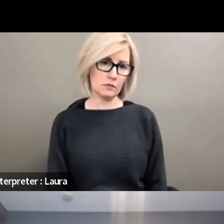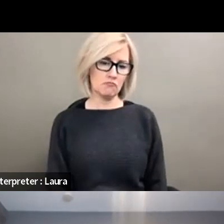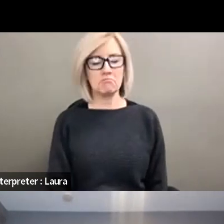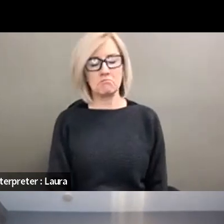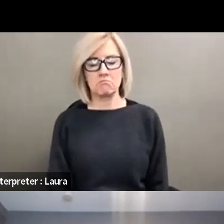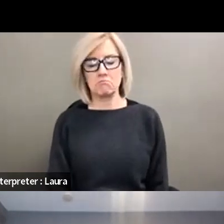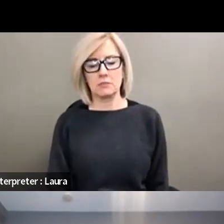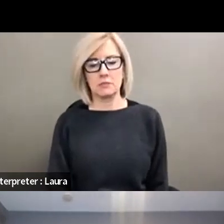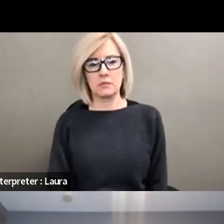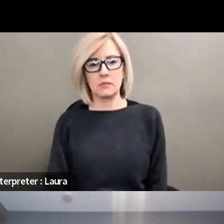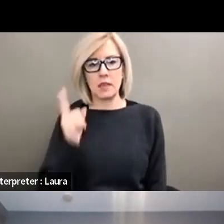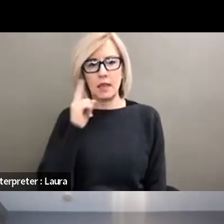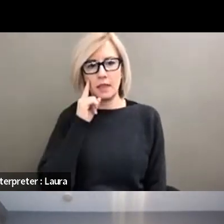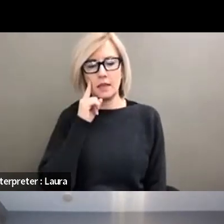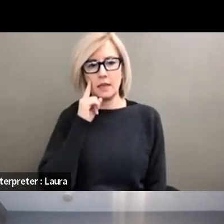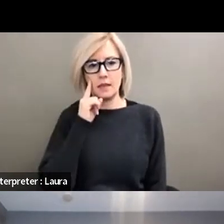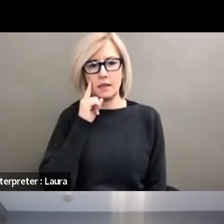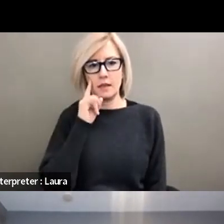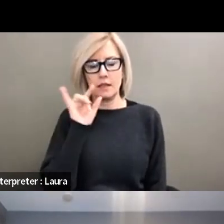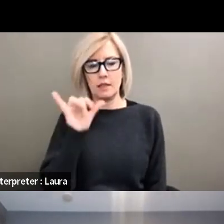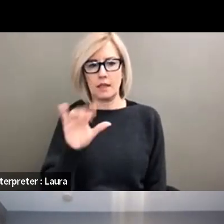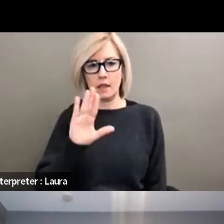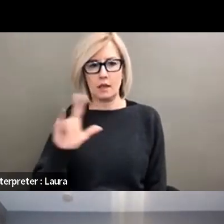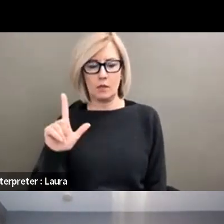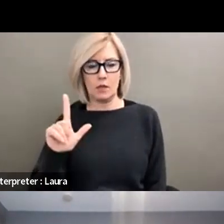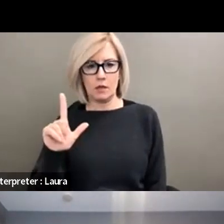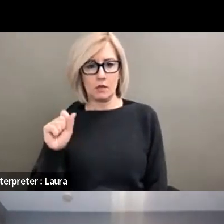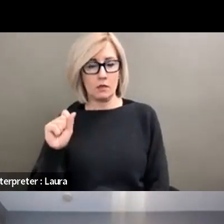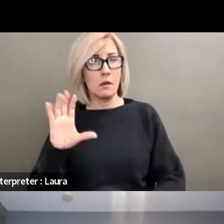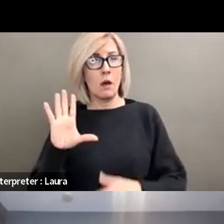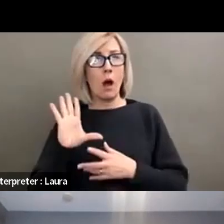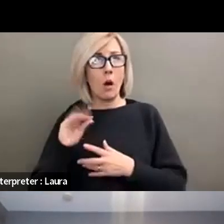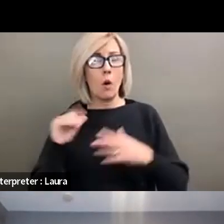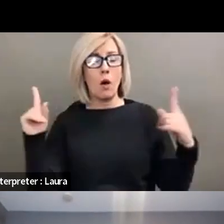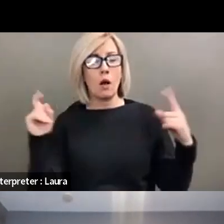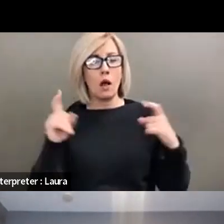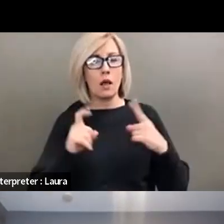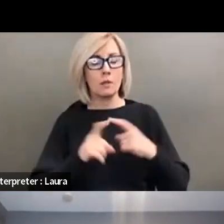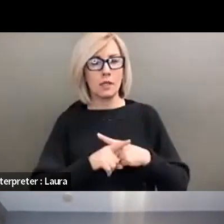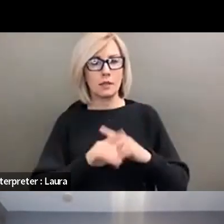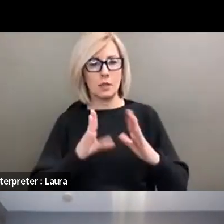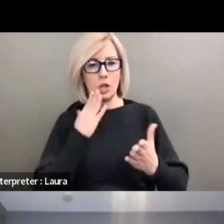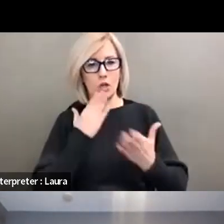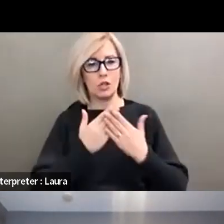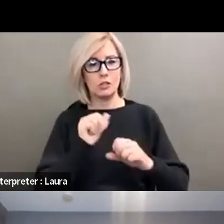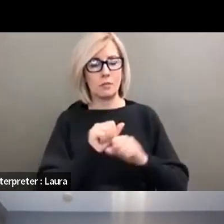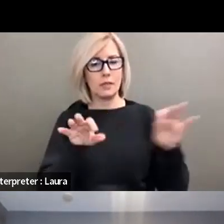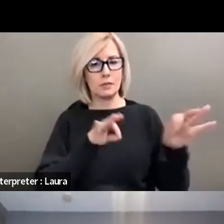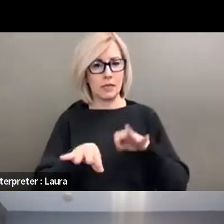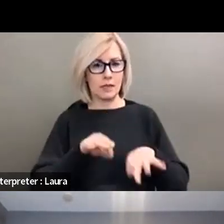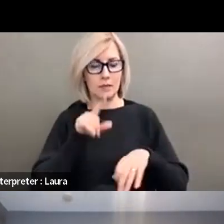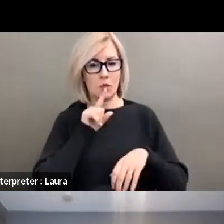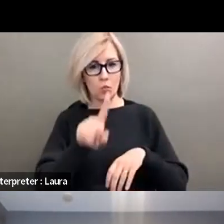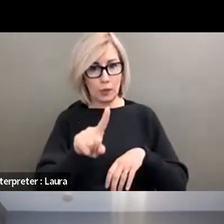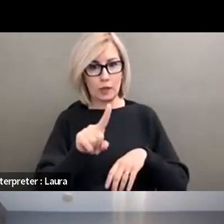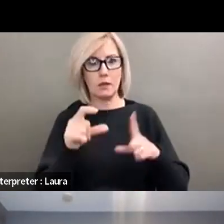No, and I think that bill is so complicated, and you did such a good job of explaining it in real